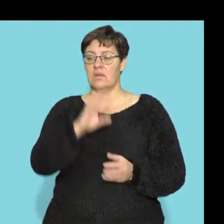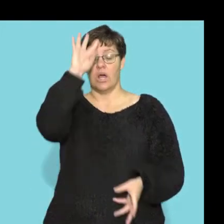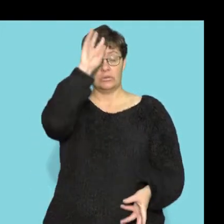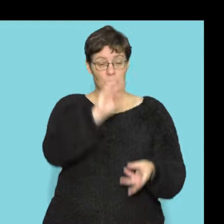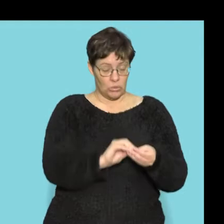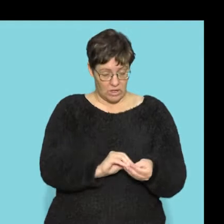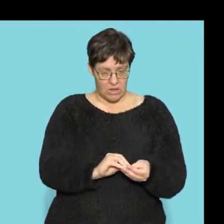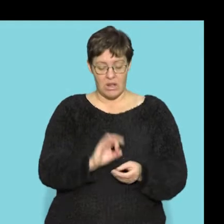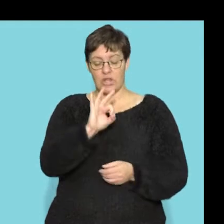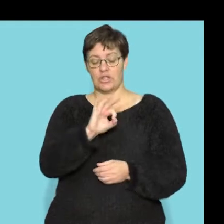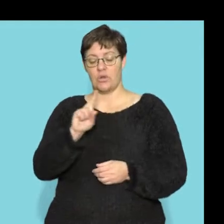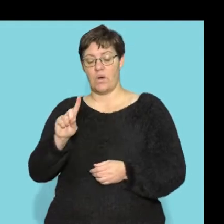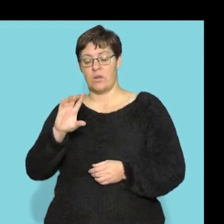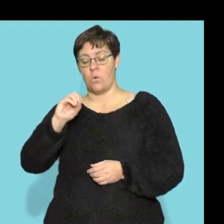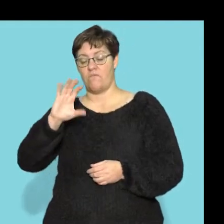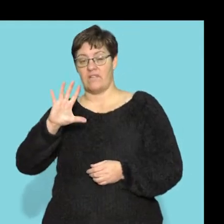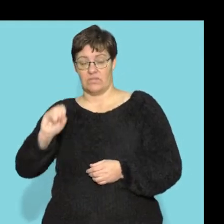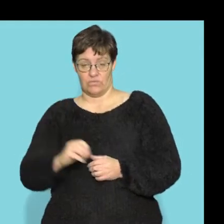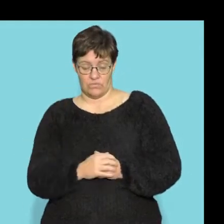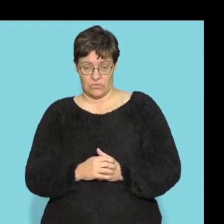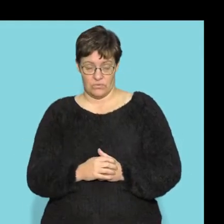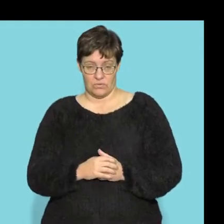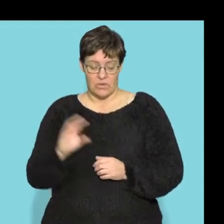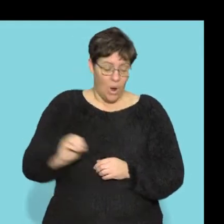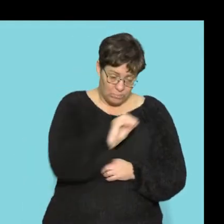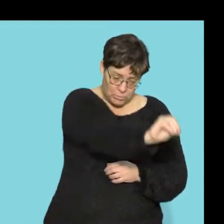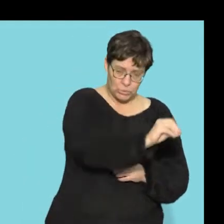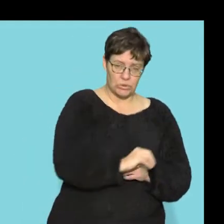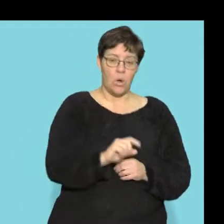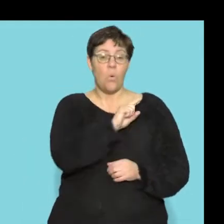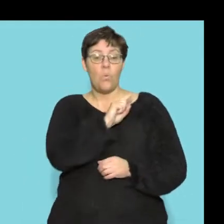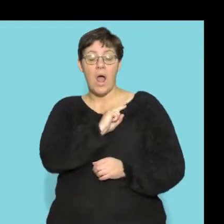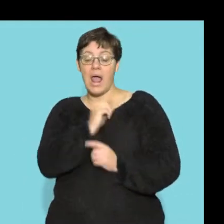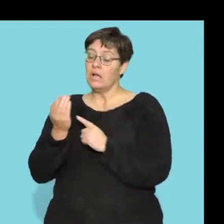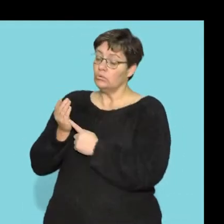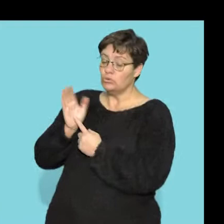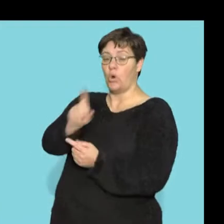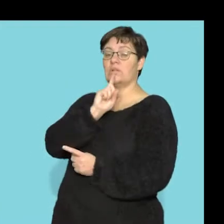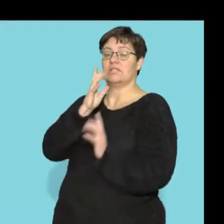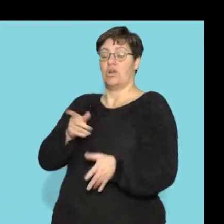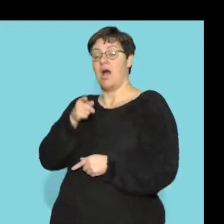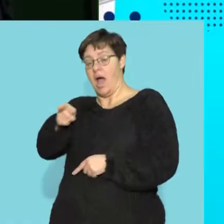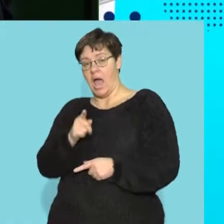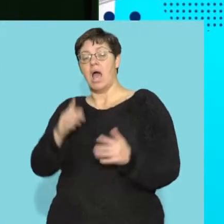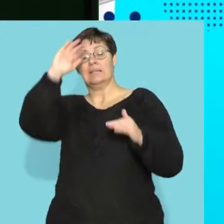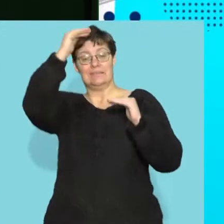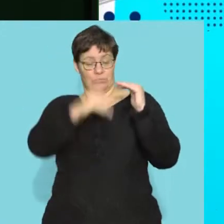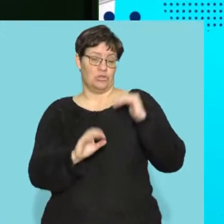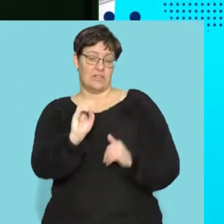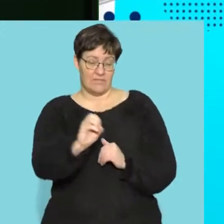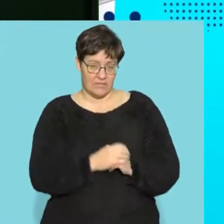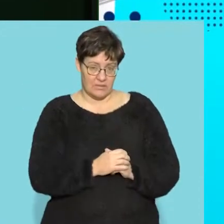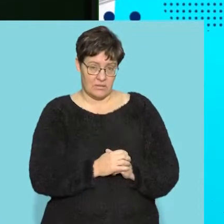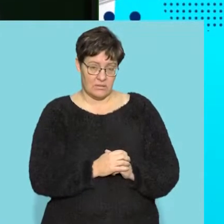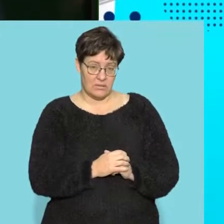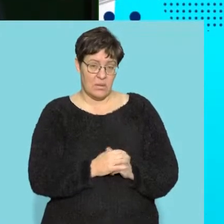your 31,050. So what are you doing? You're showing the breakup of the depreciation. Perchance,